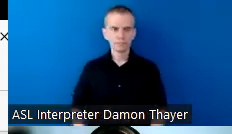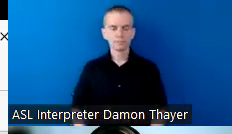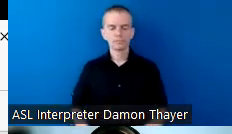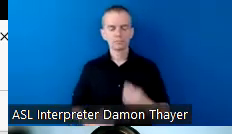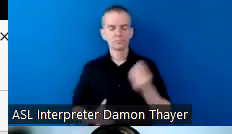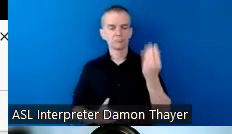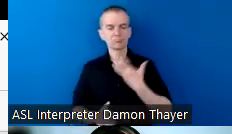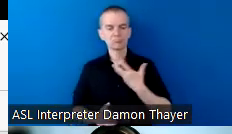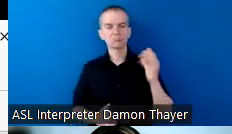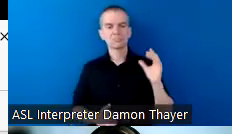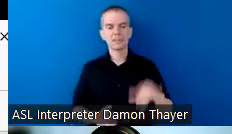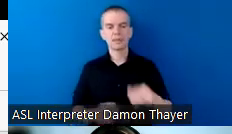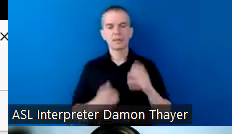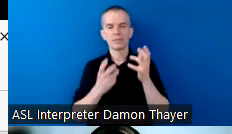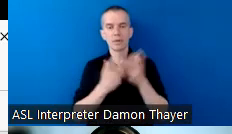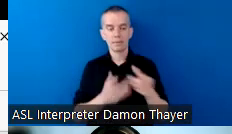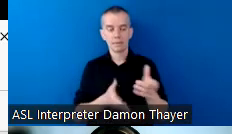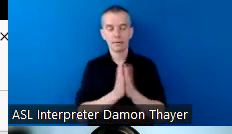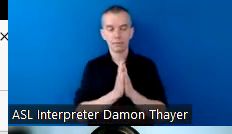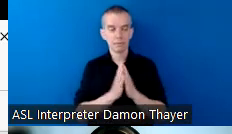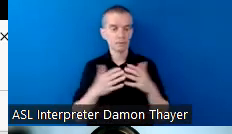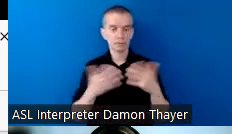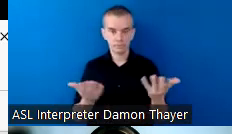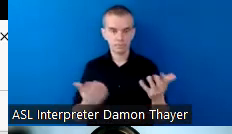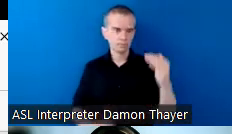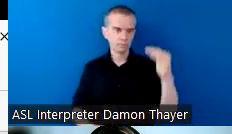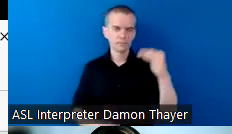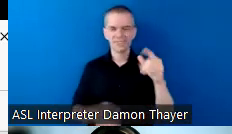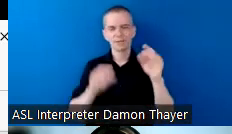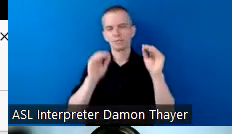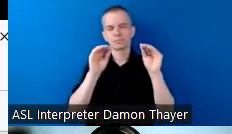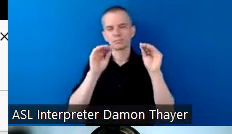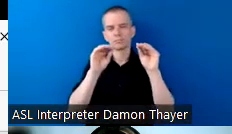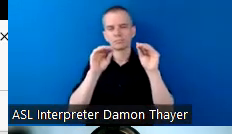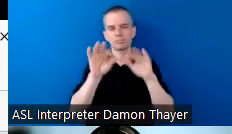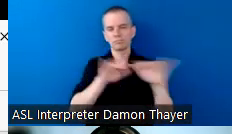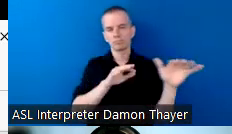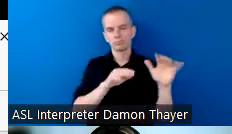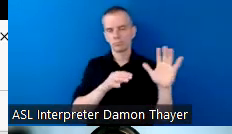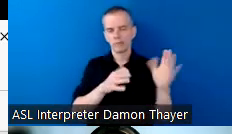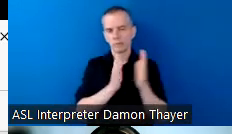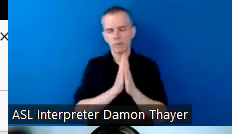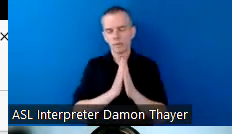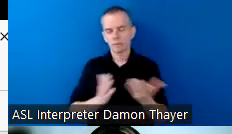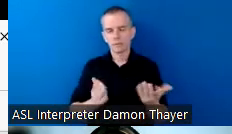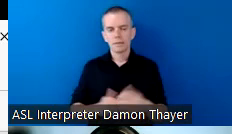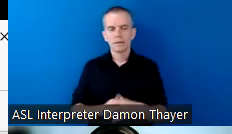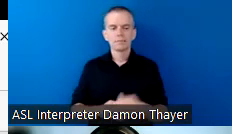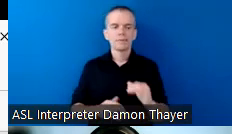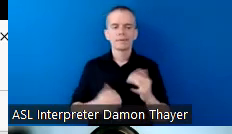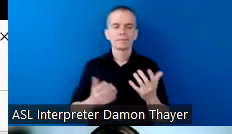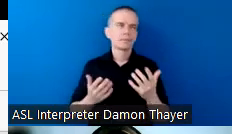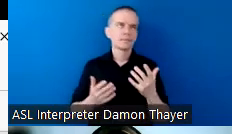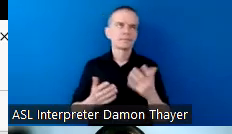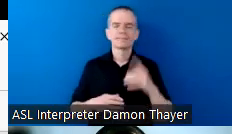informed that the accommodation they have requested is, and then you put in whatever the request is. Maybe the example again is to soundproof their unit,